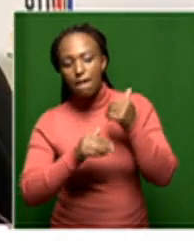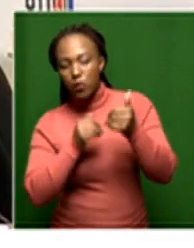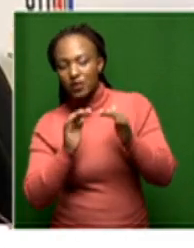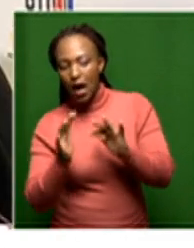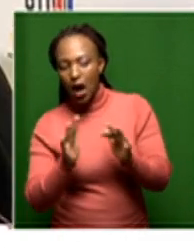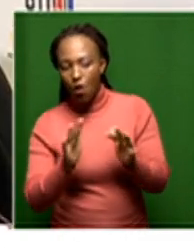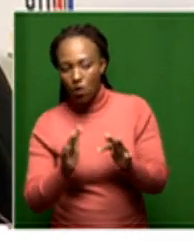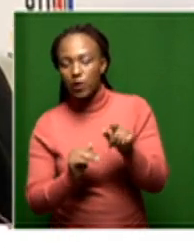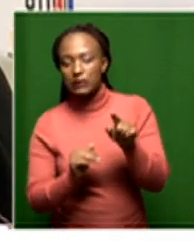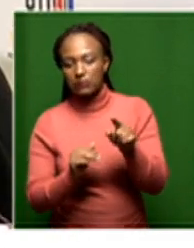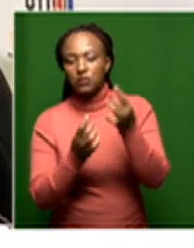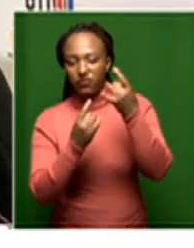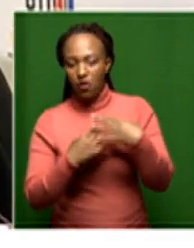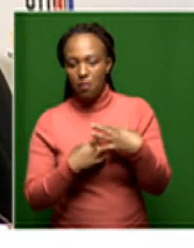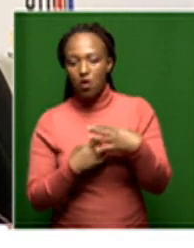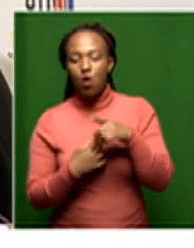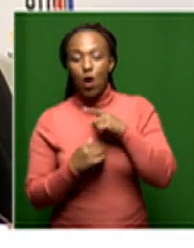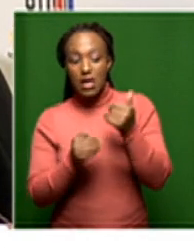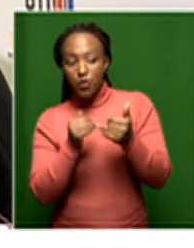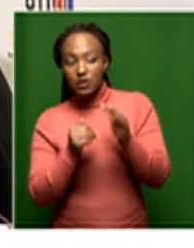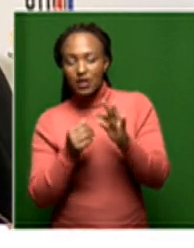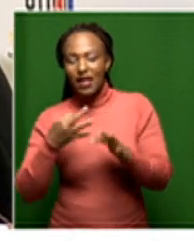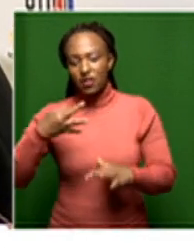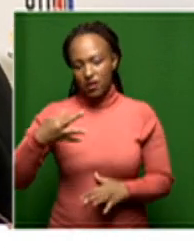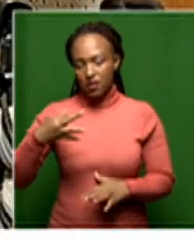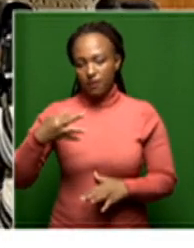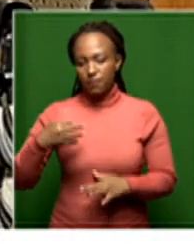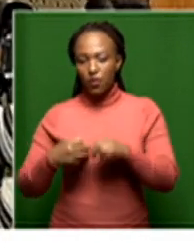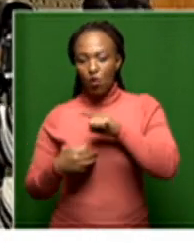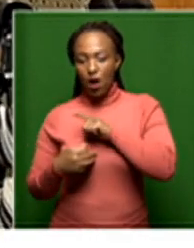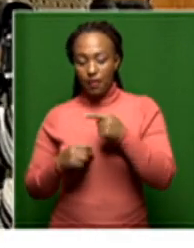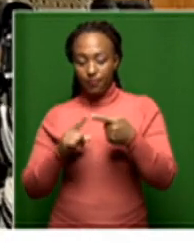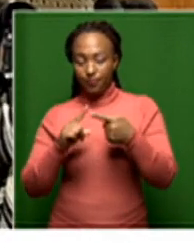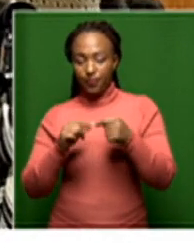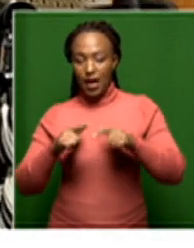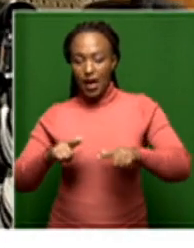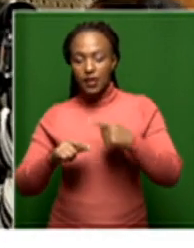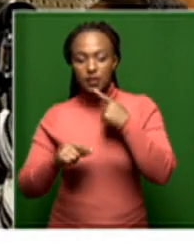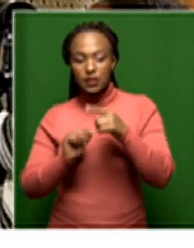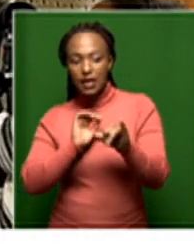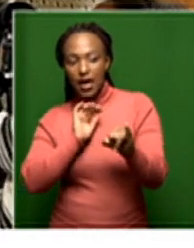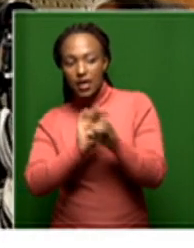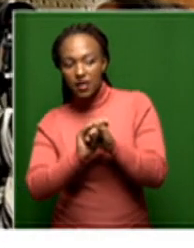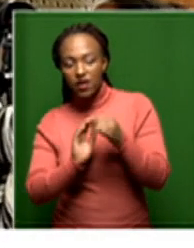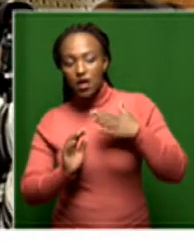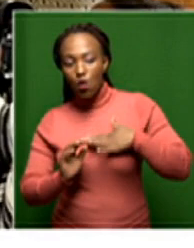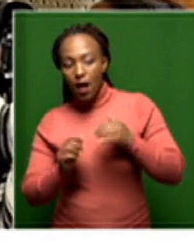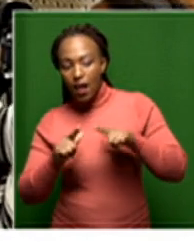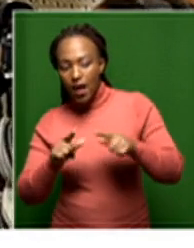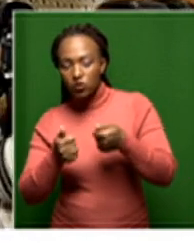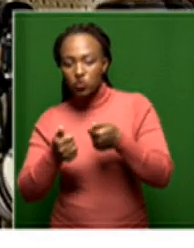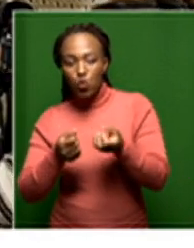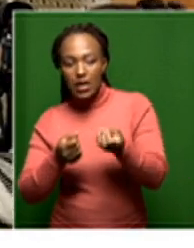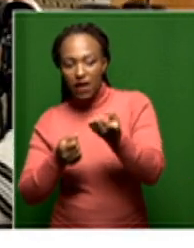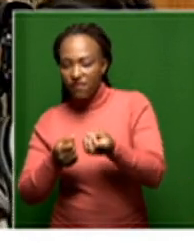procedures essentially are three. One is the government identifies the property that it wishes to expropriate. It